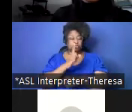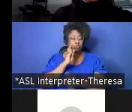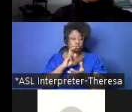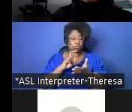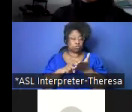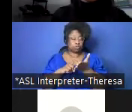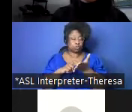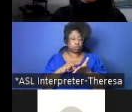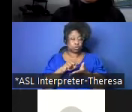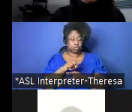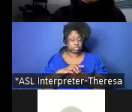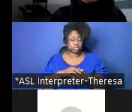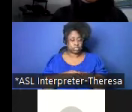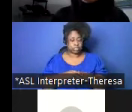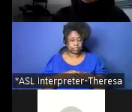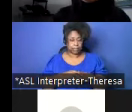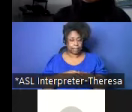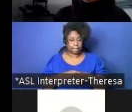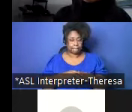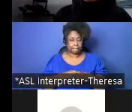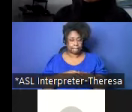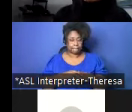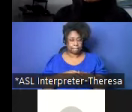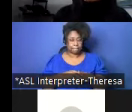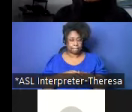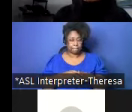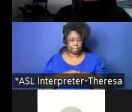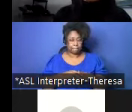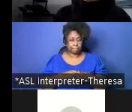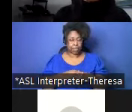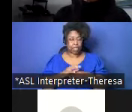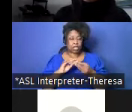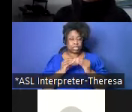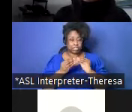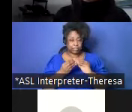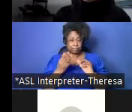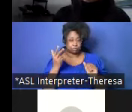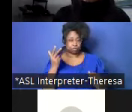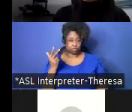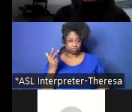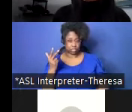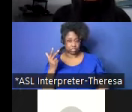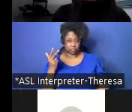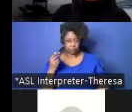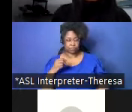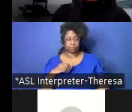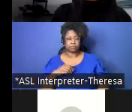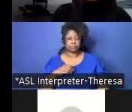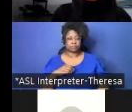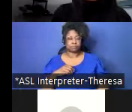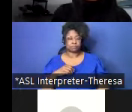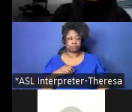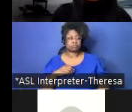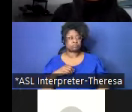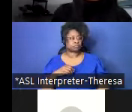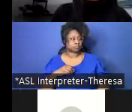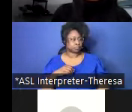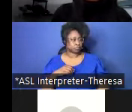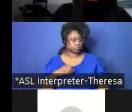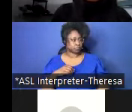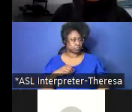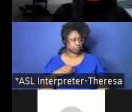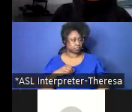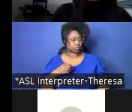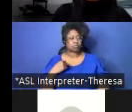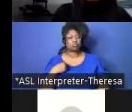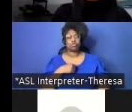it's kind of identified there at number 3 on this map, that we're looking for ways to